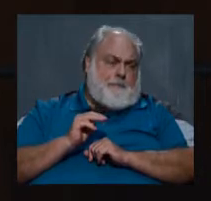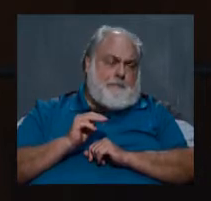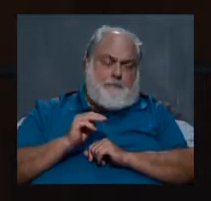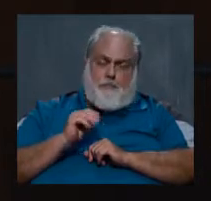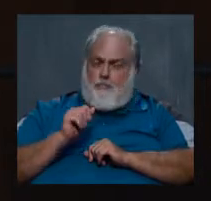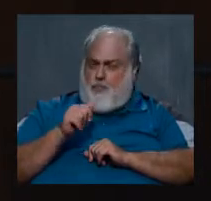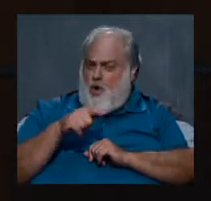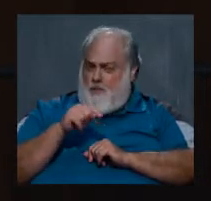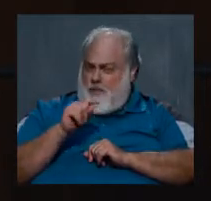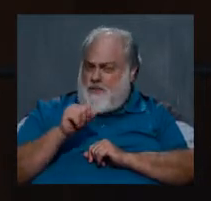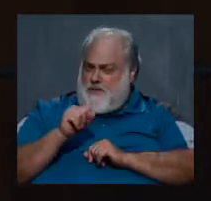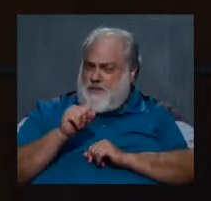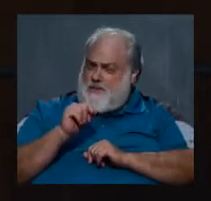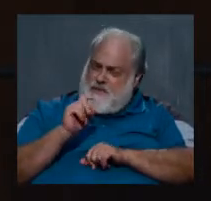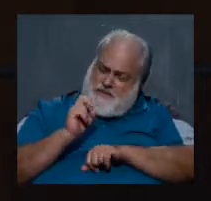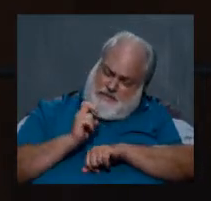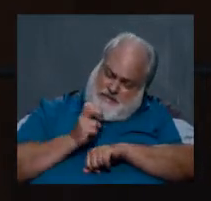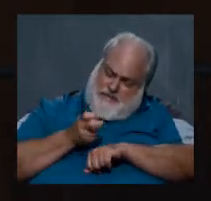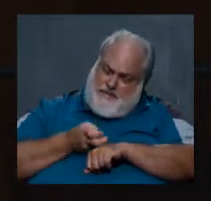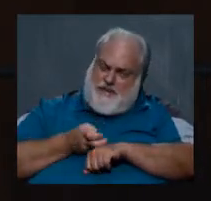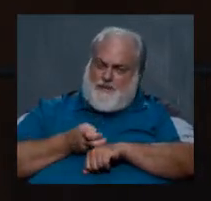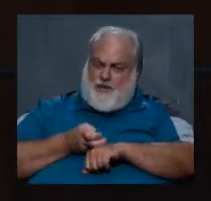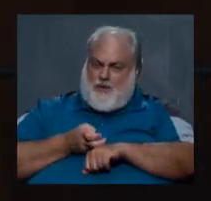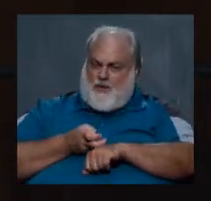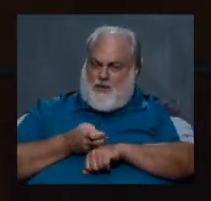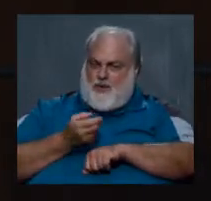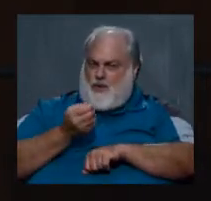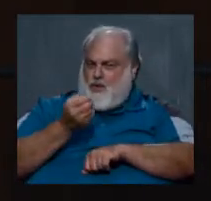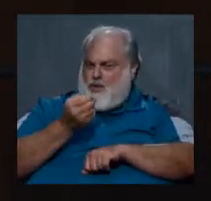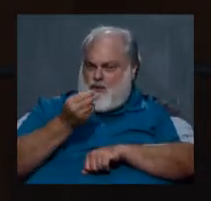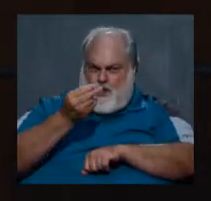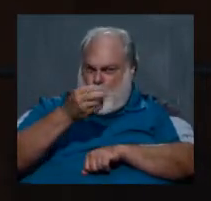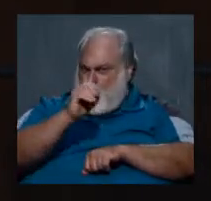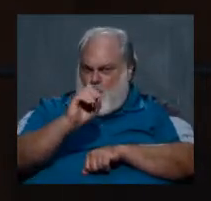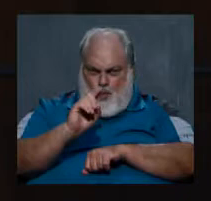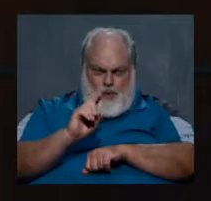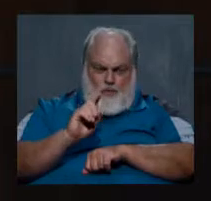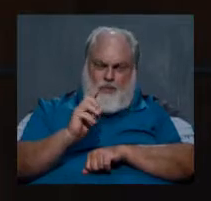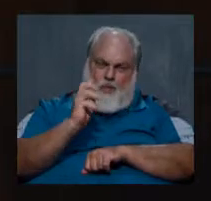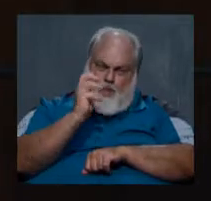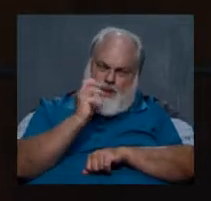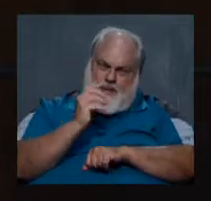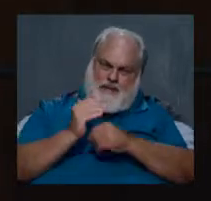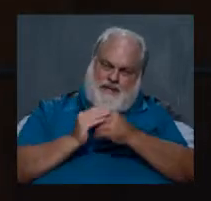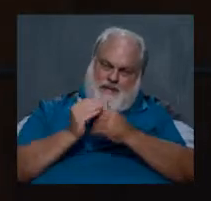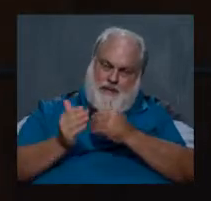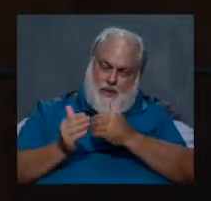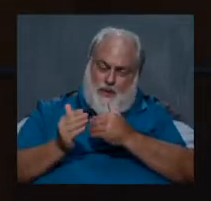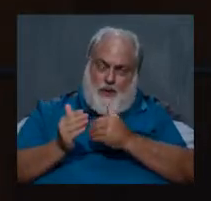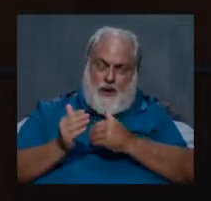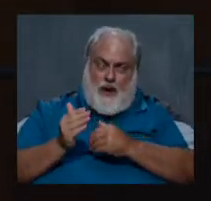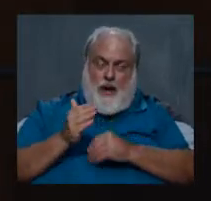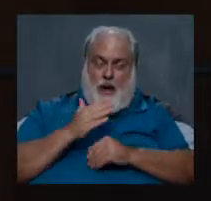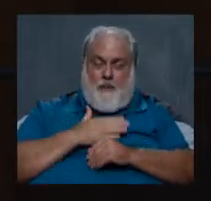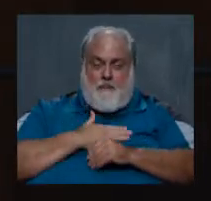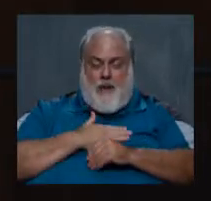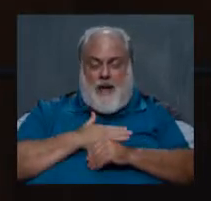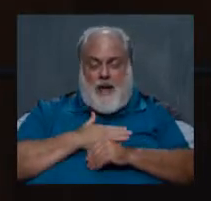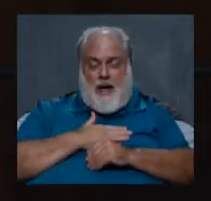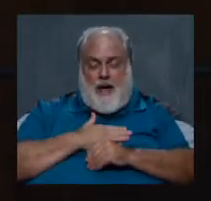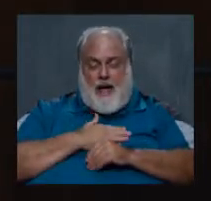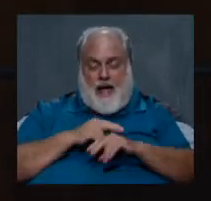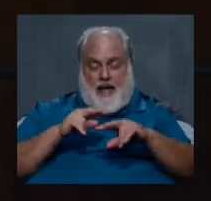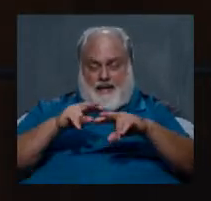Apartments are always difficult, and nobody wants them next door. And I'll just walk you through kind of my analysis when I look at